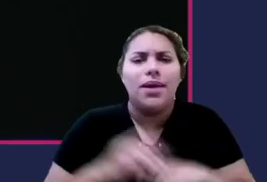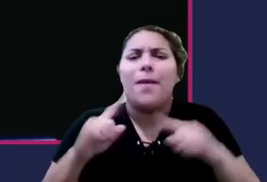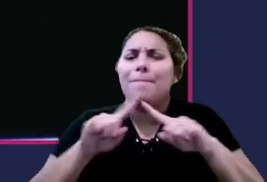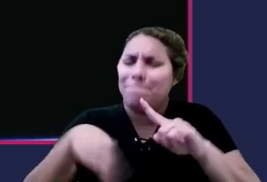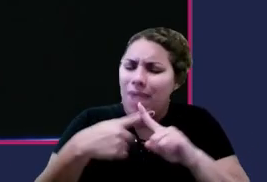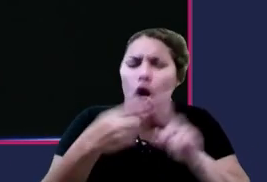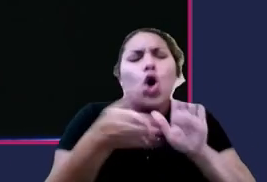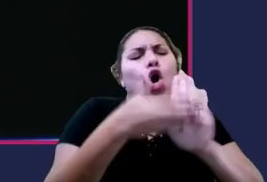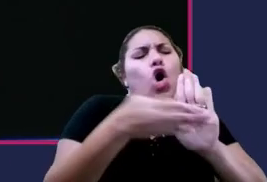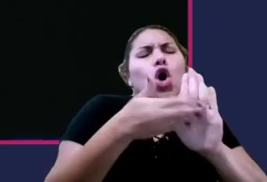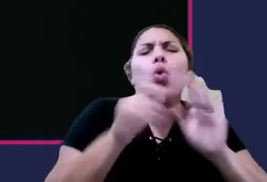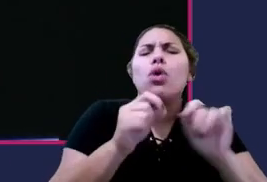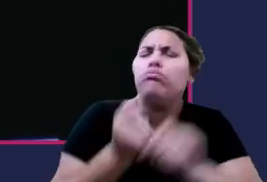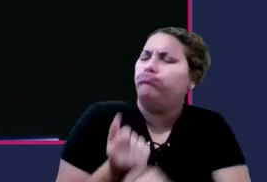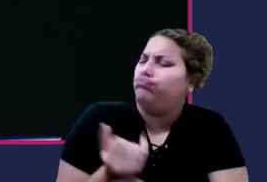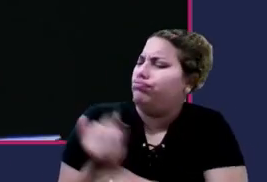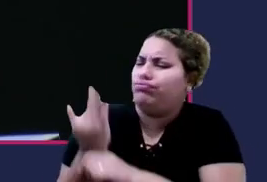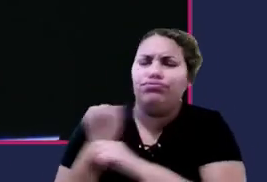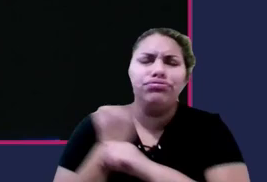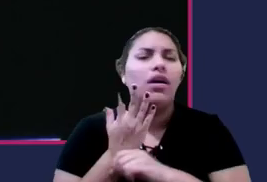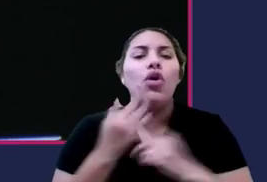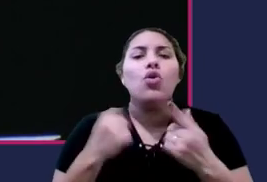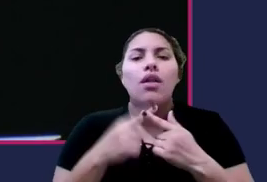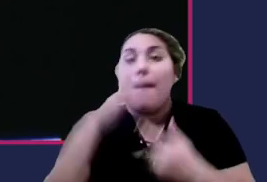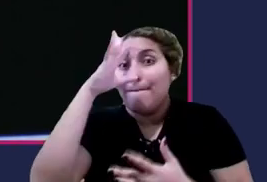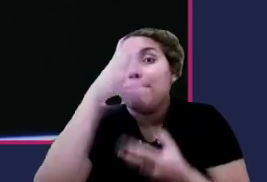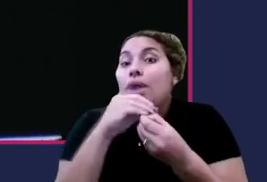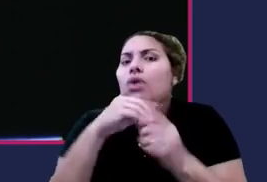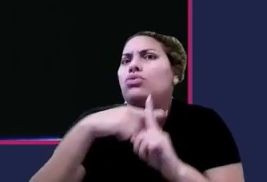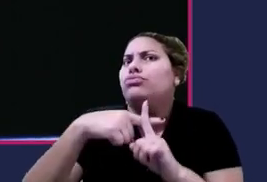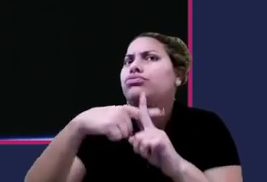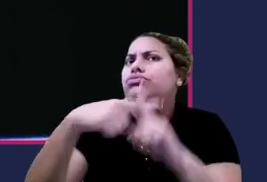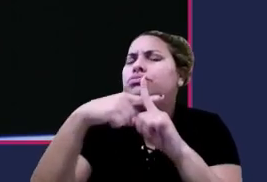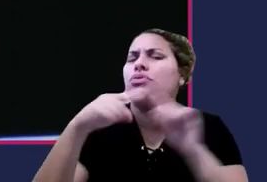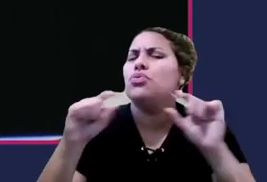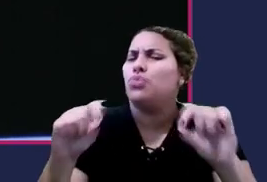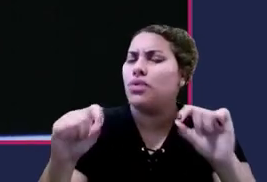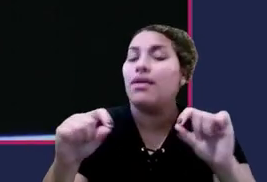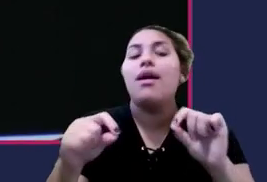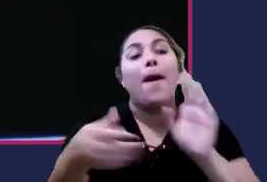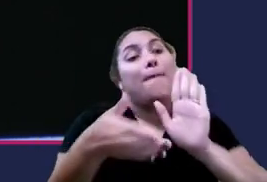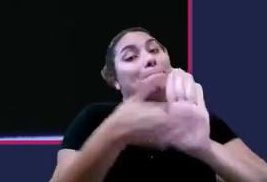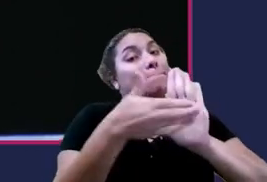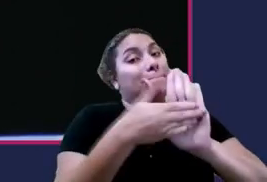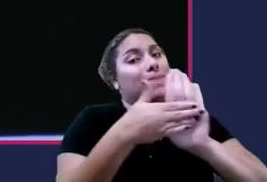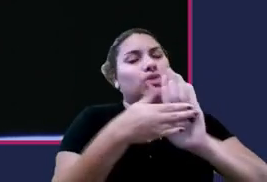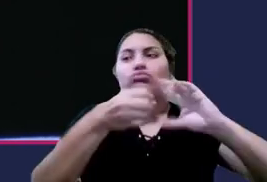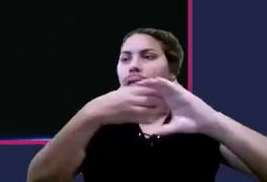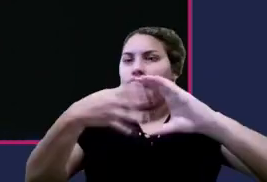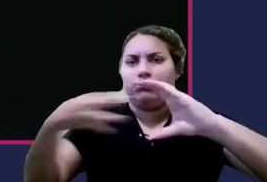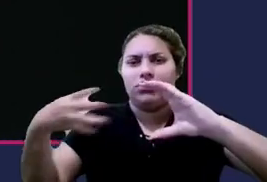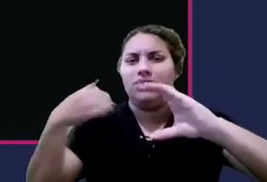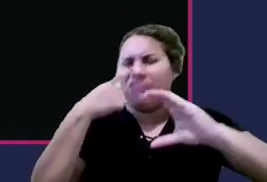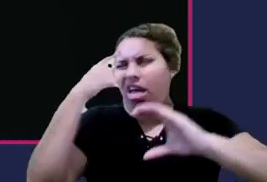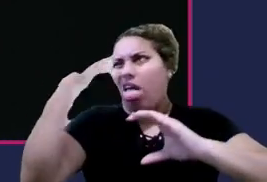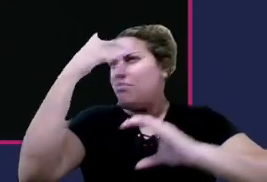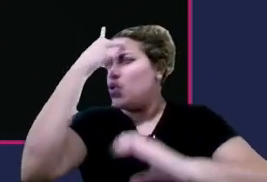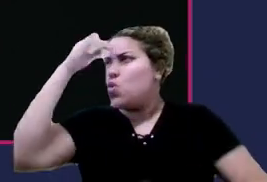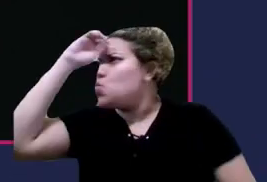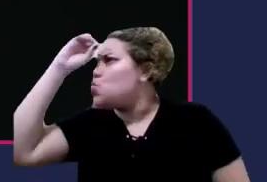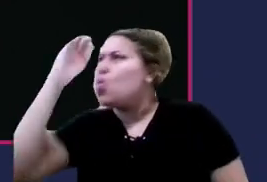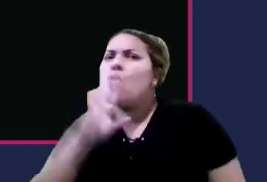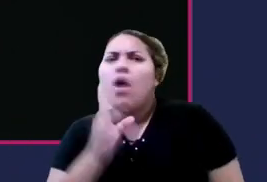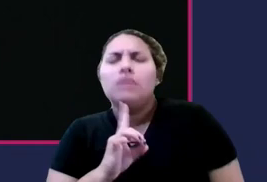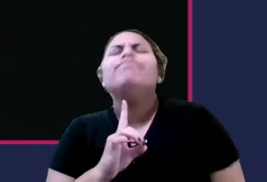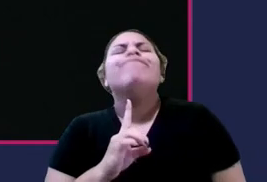Hundreds of propositions that indicate something very positive. No doubt about it. The rare disease agenda is